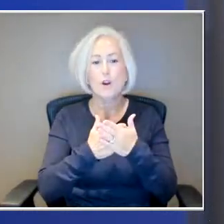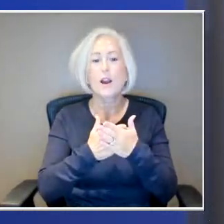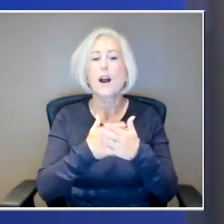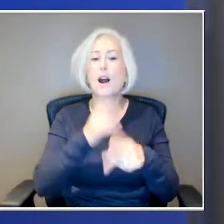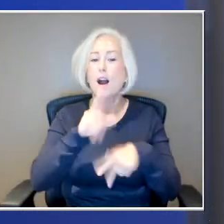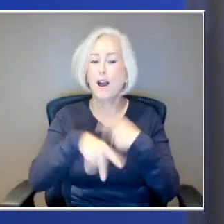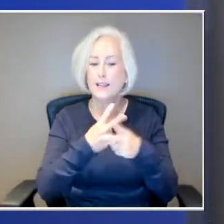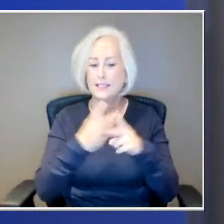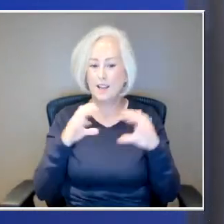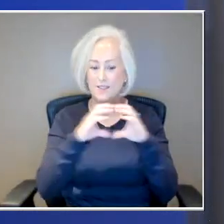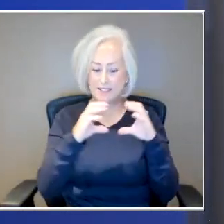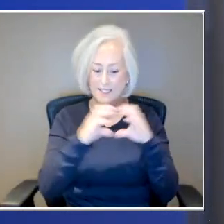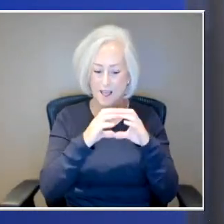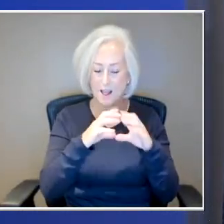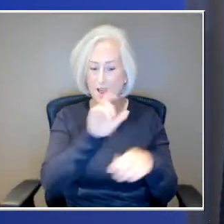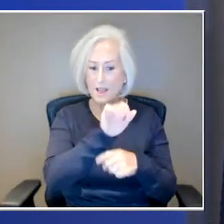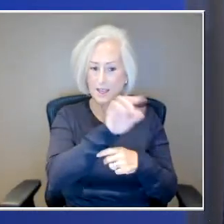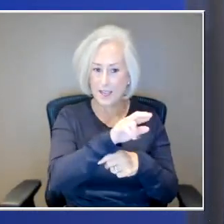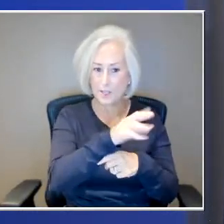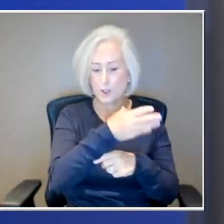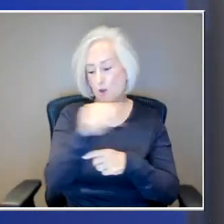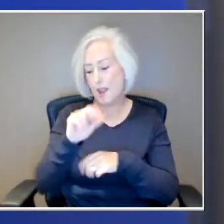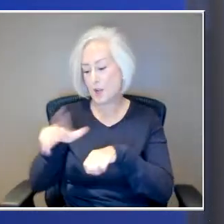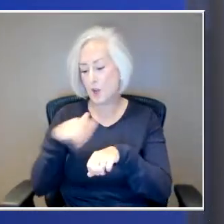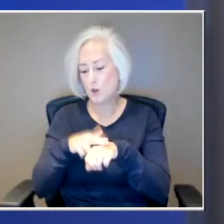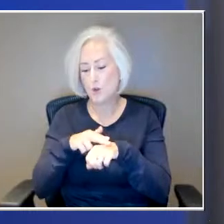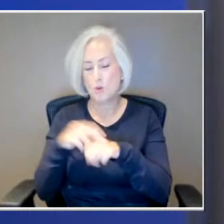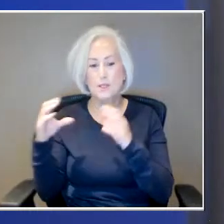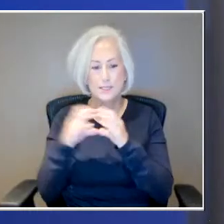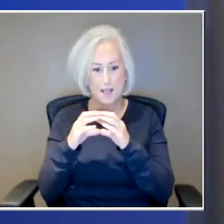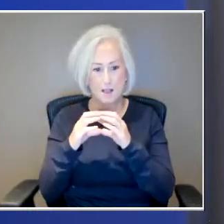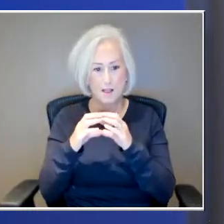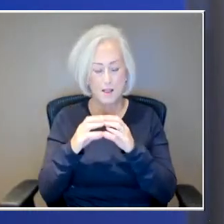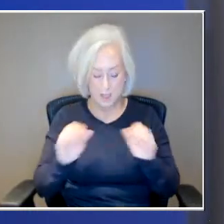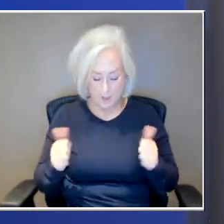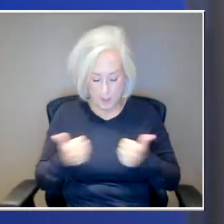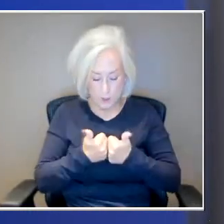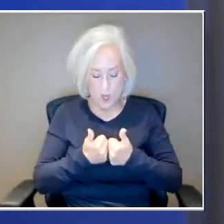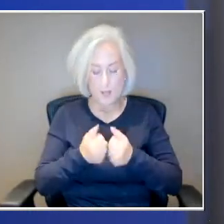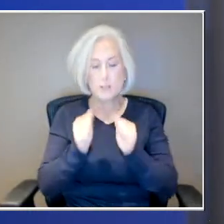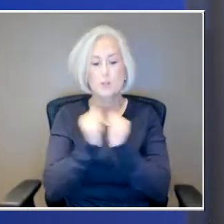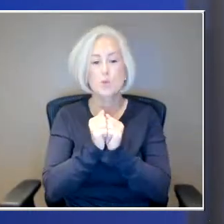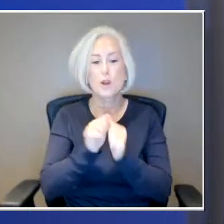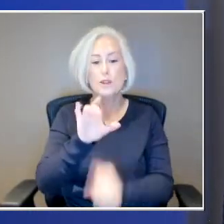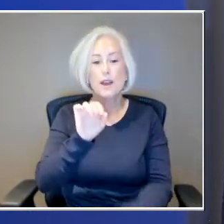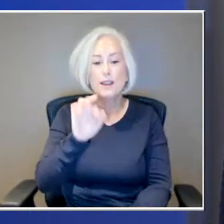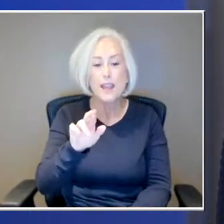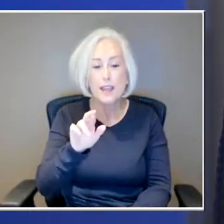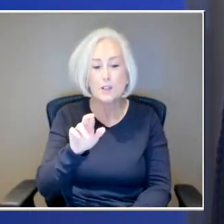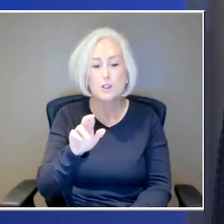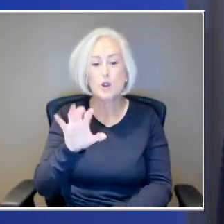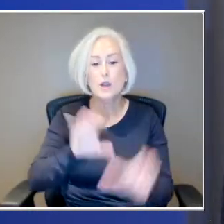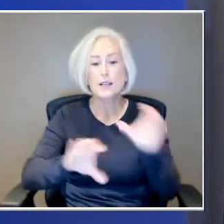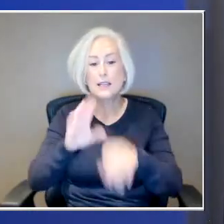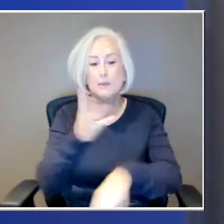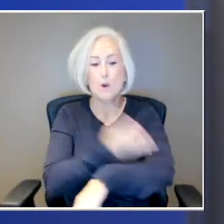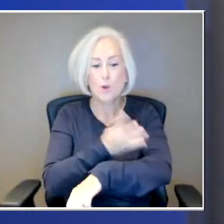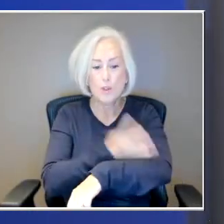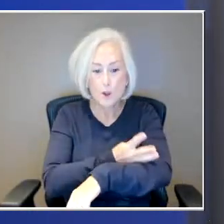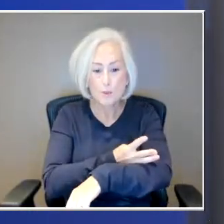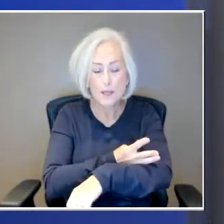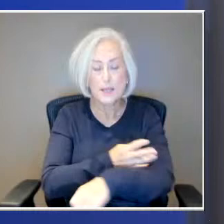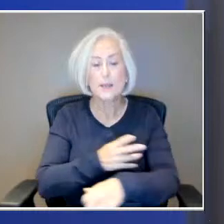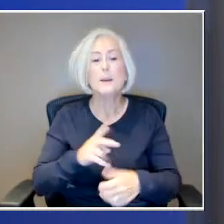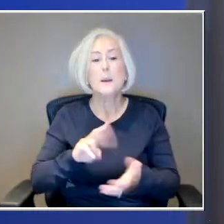as well as normal cells. And so the challenges that we face with chemotherapy is the fact that these